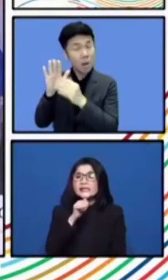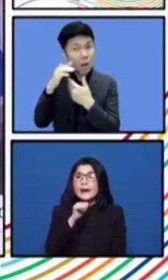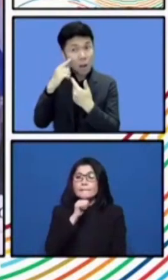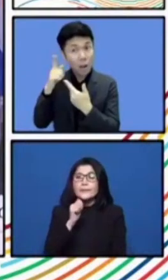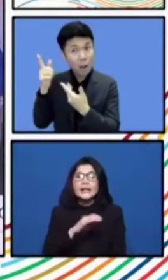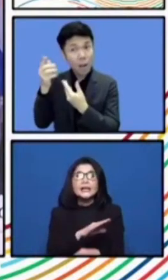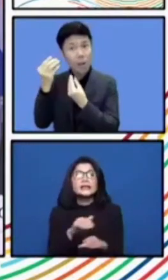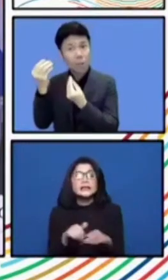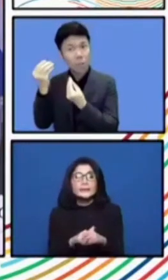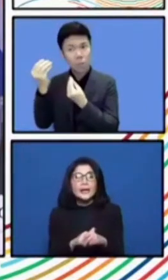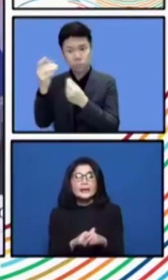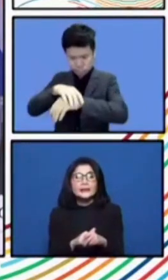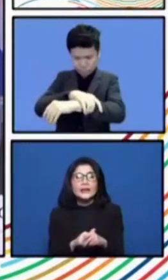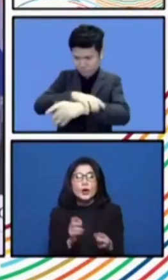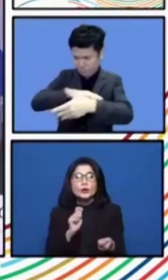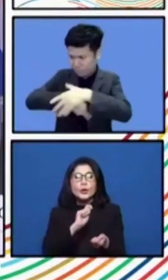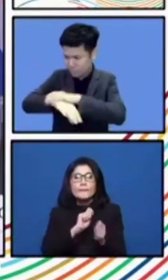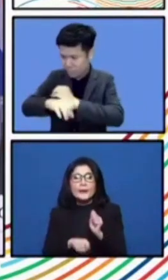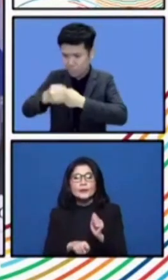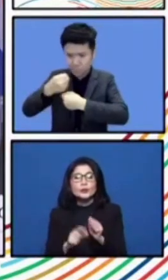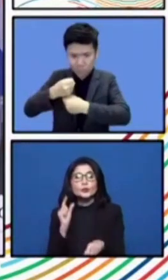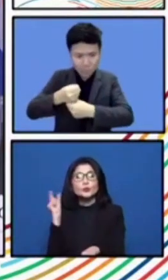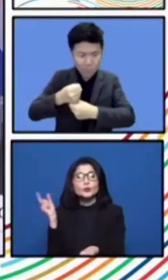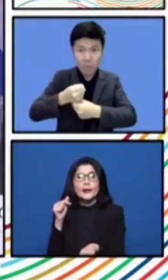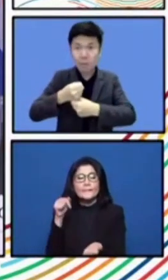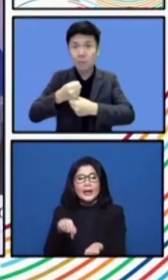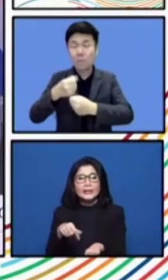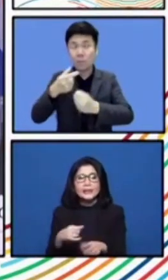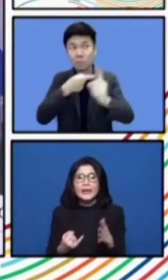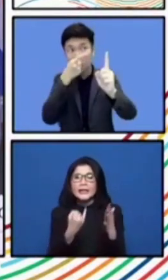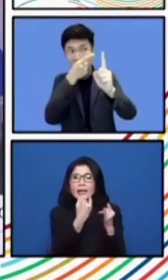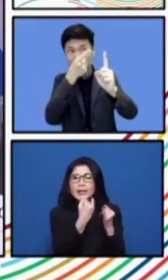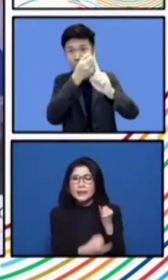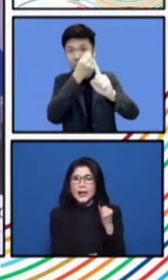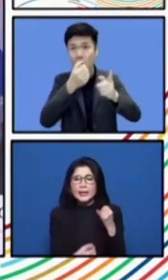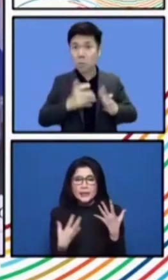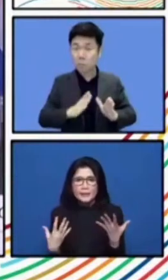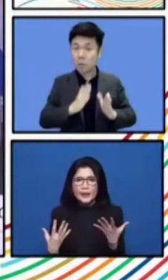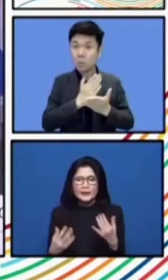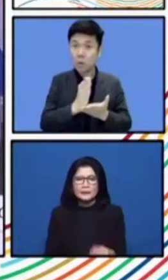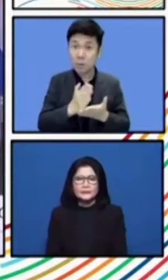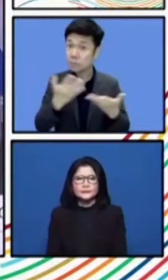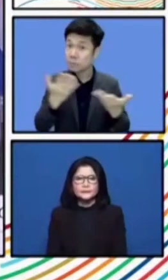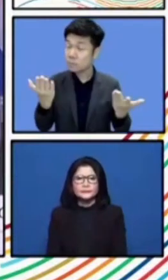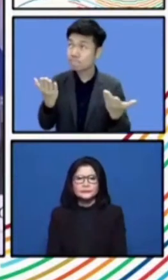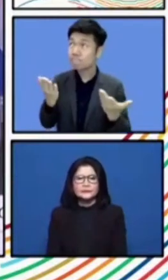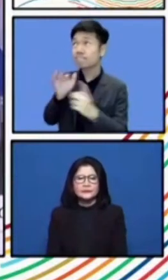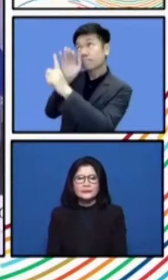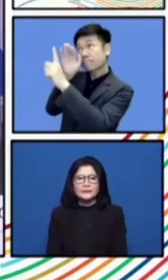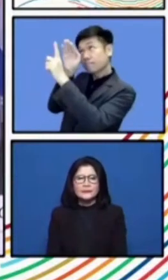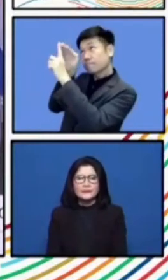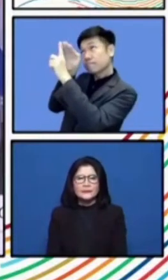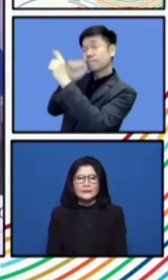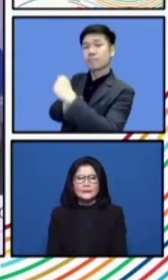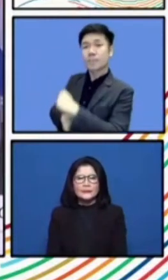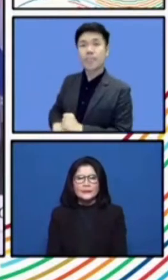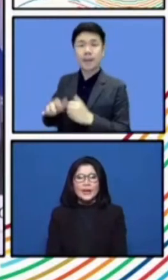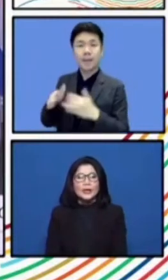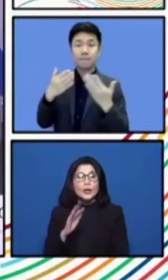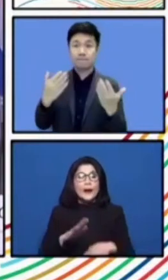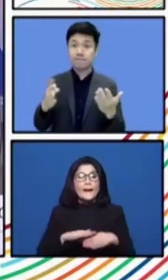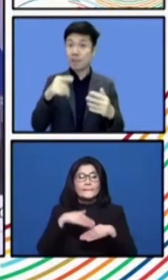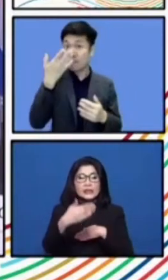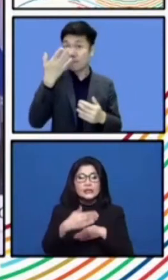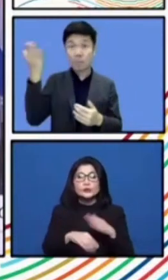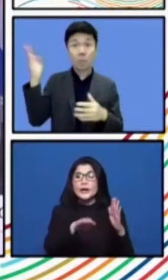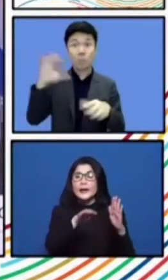priority last but not least if all step party can follow this requirement actually it